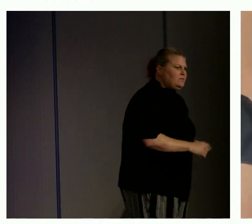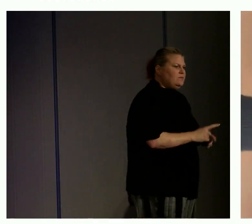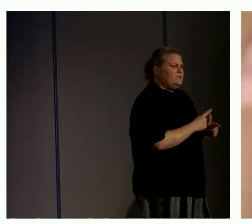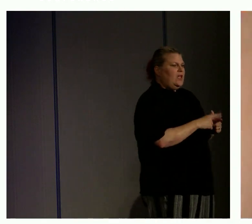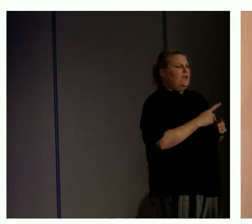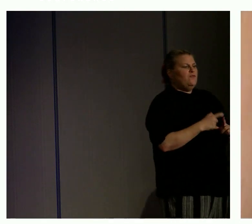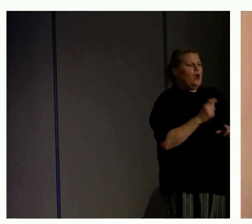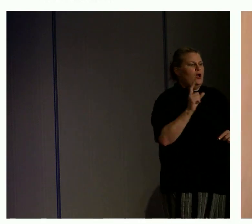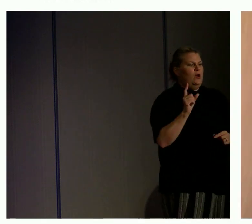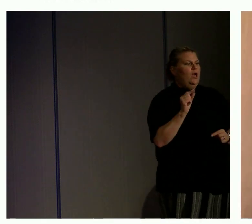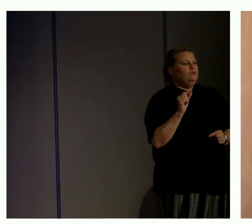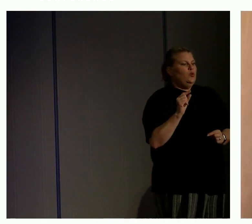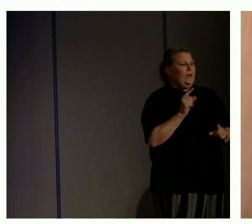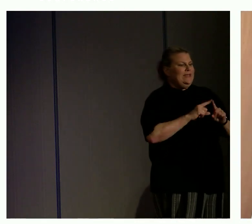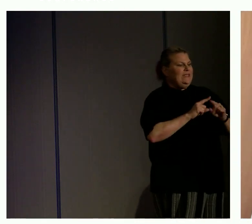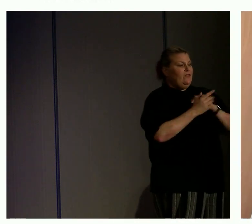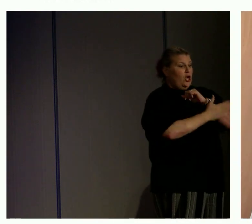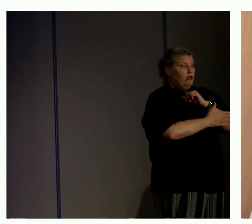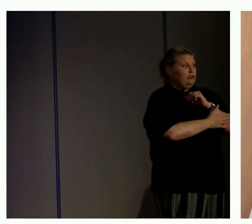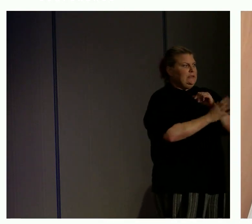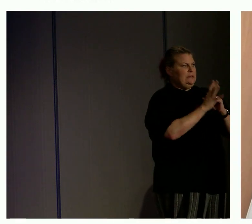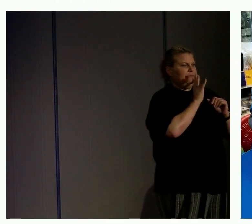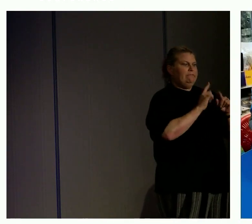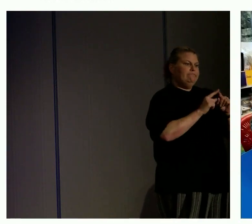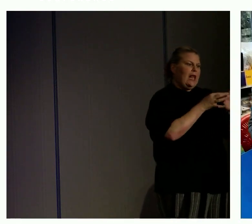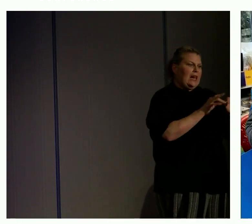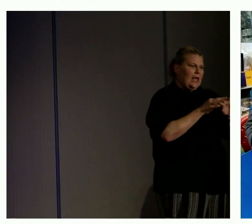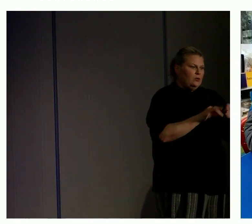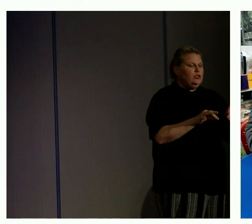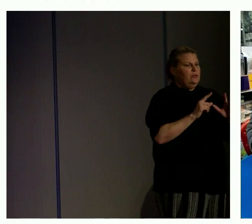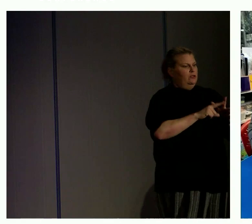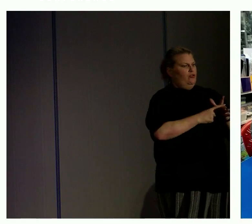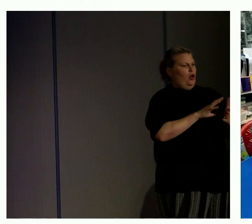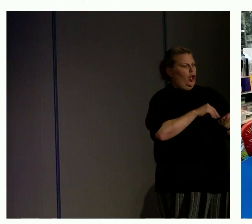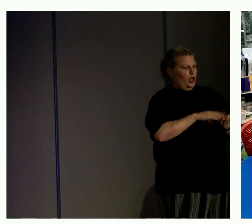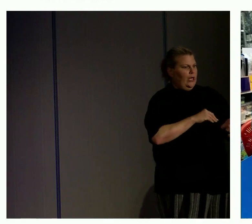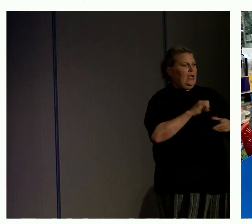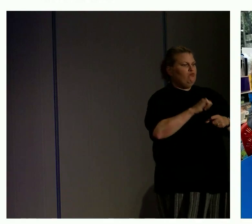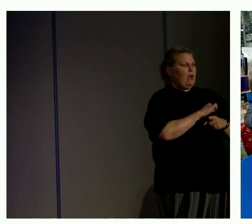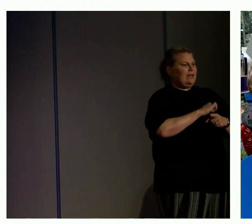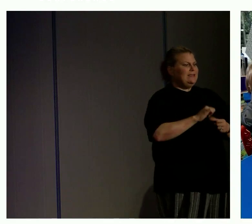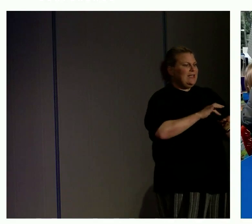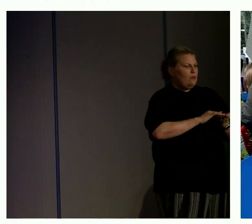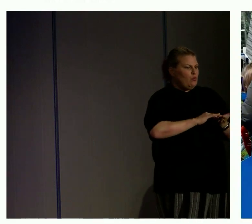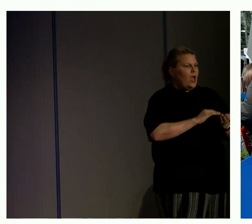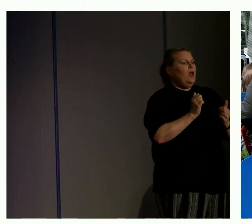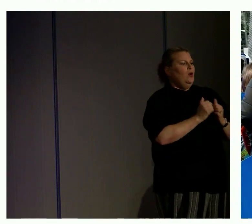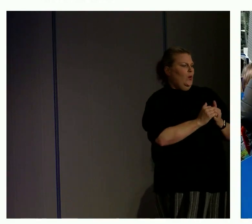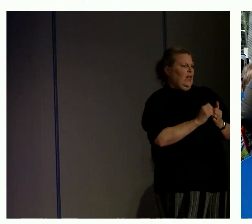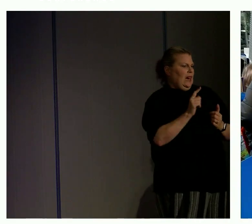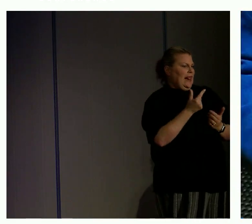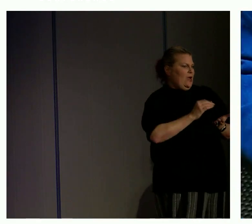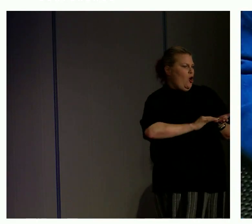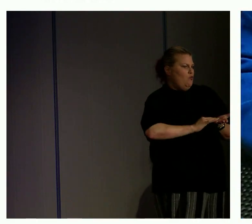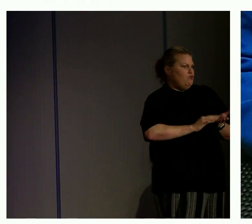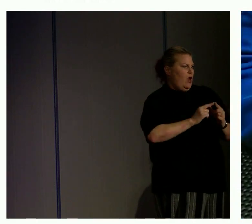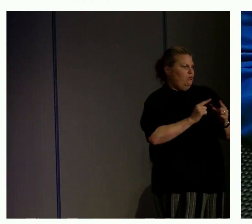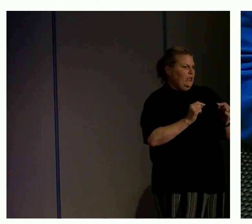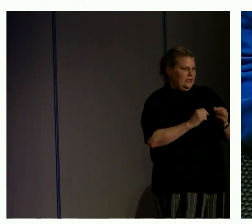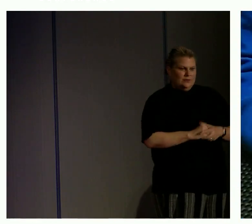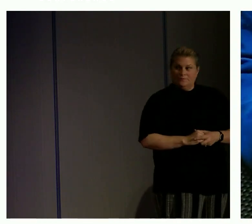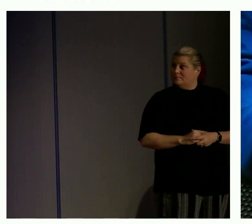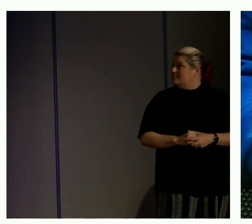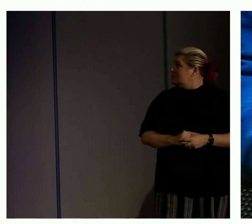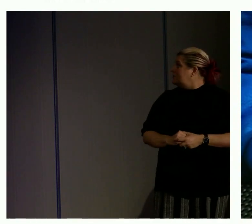countries speaking 11 languages have started learning or practicing Braille with LEGO Braille Bricks. Snap, snap,